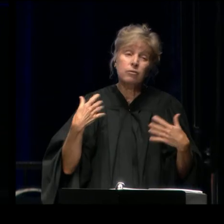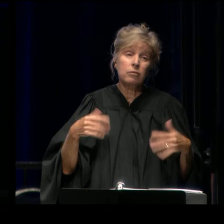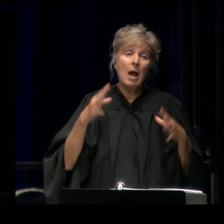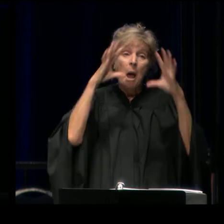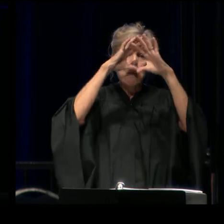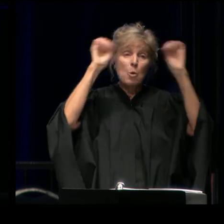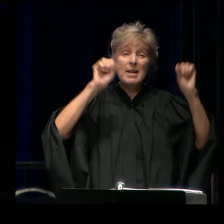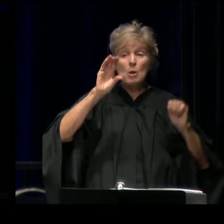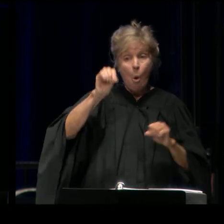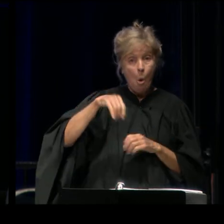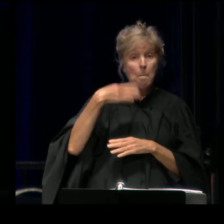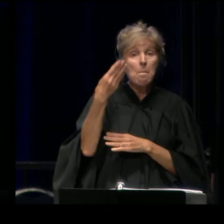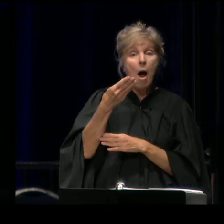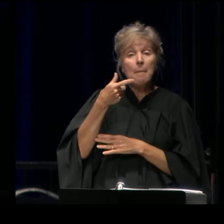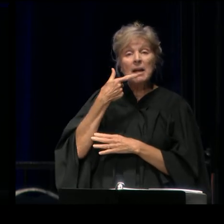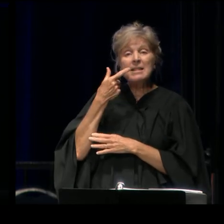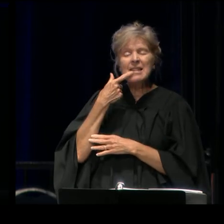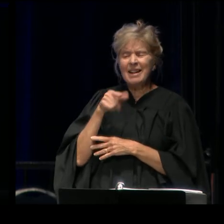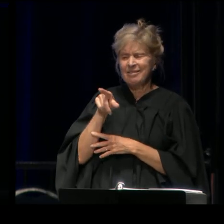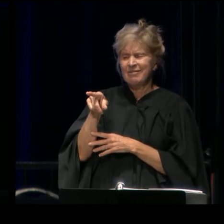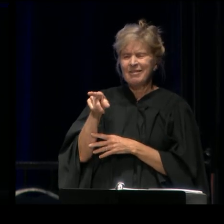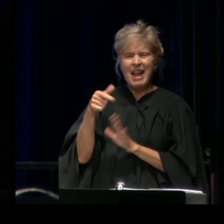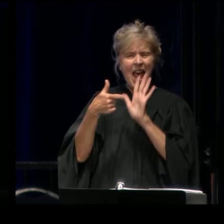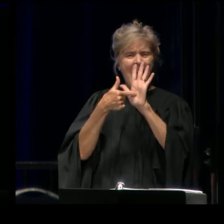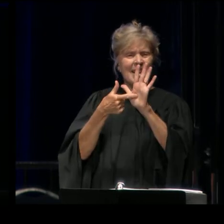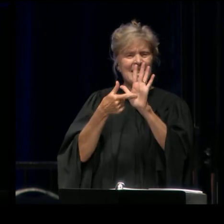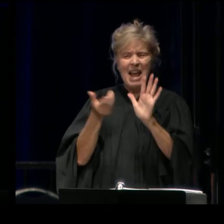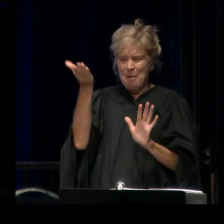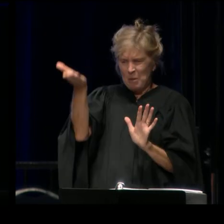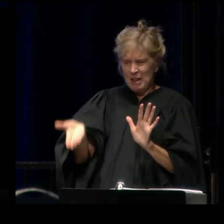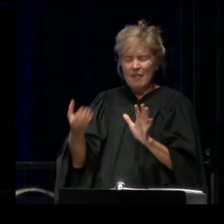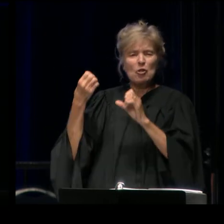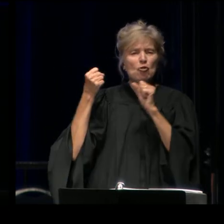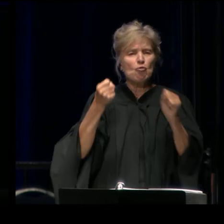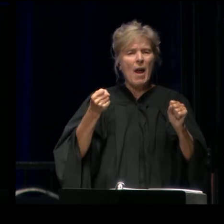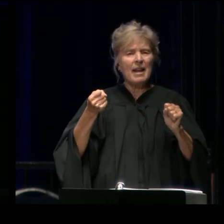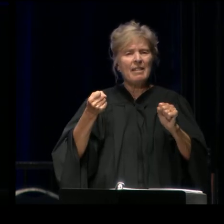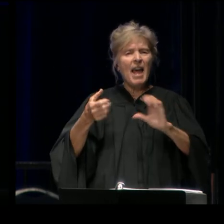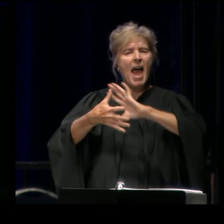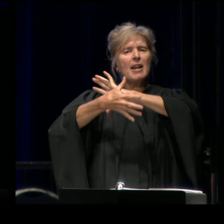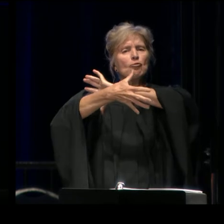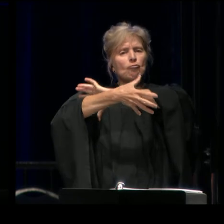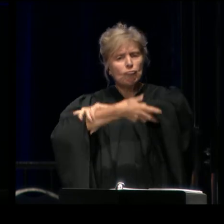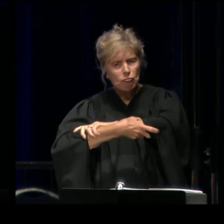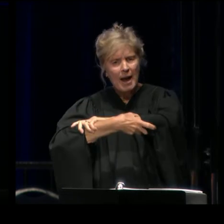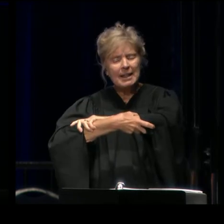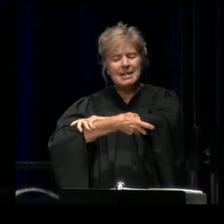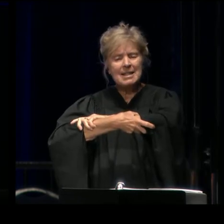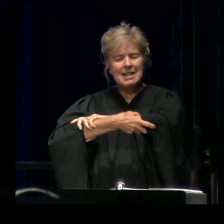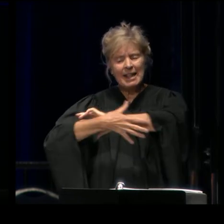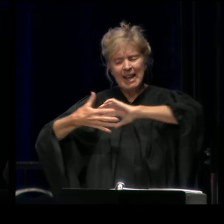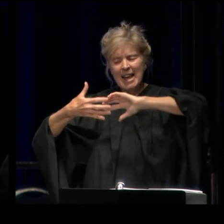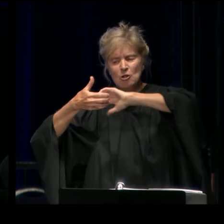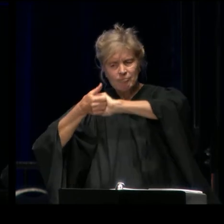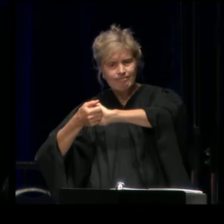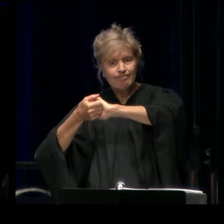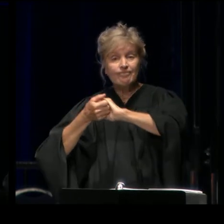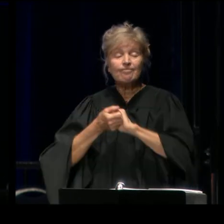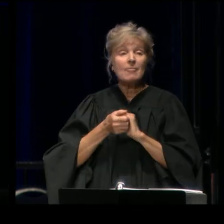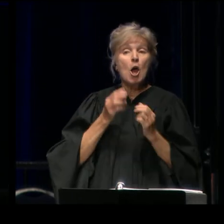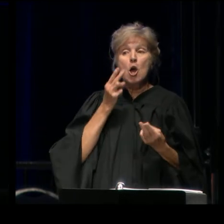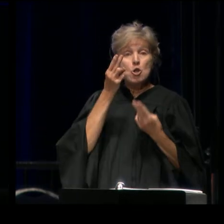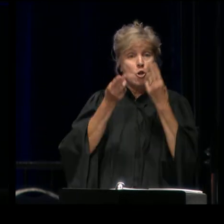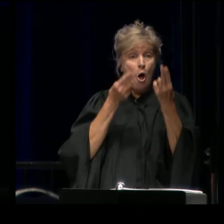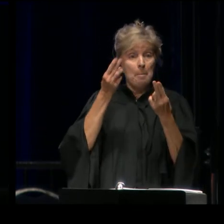Obama has referred to him as an example of strength and reconciliation. He has been nominated for the